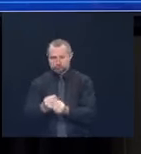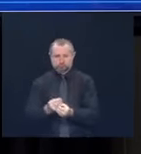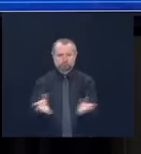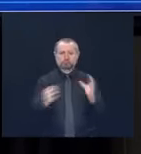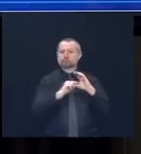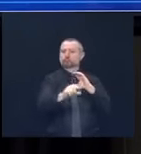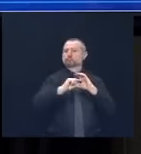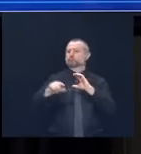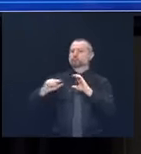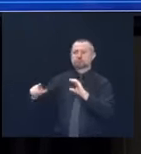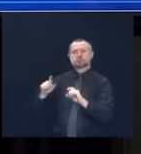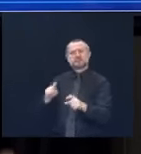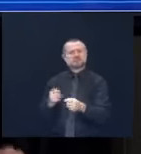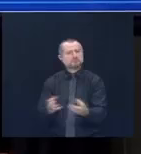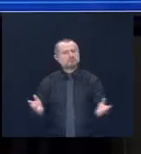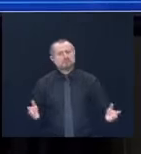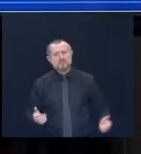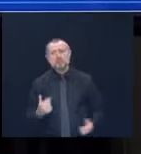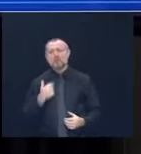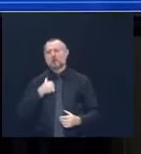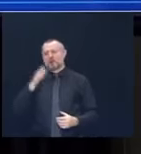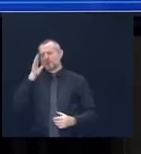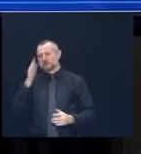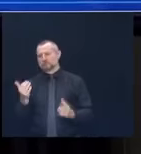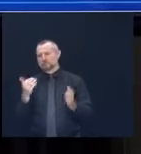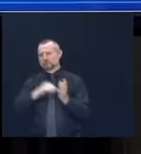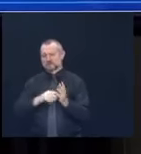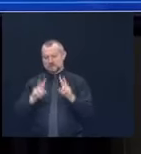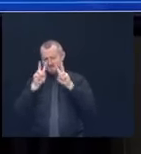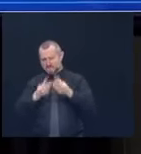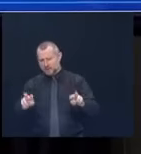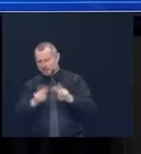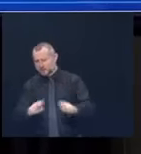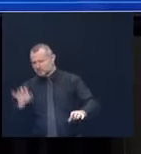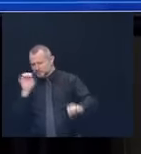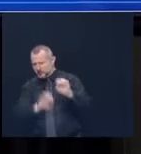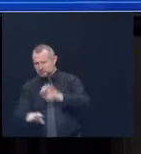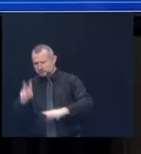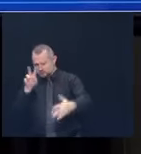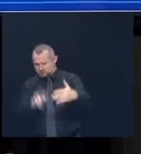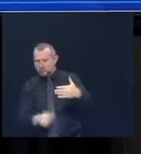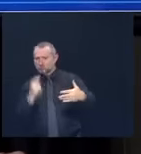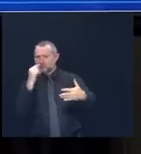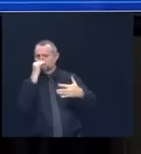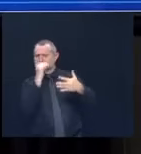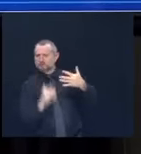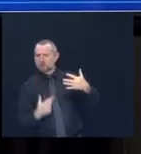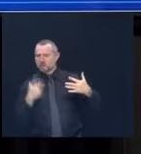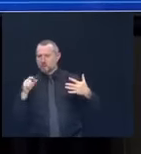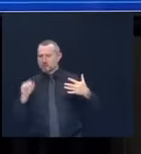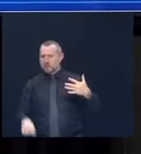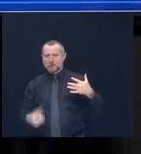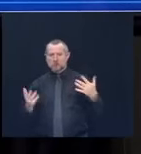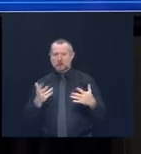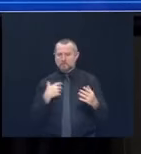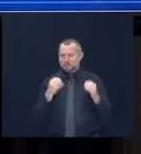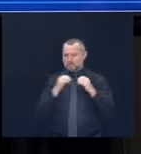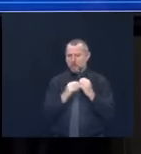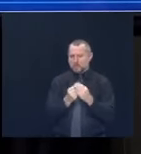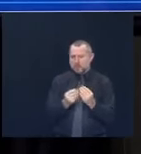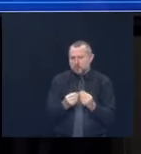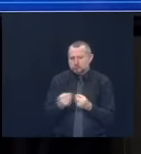are going to reevaluate what the parameters are that the legislature put into law to see if there's anything we can do to get more money out to the people who need